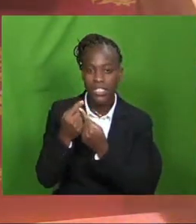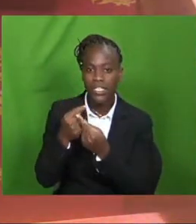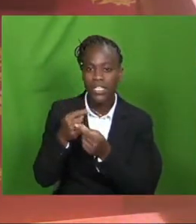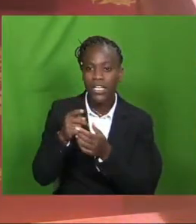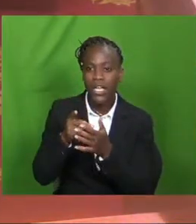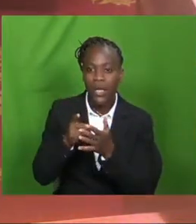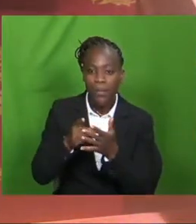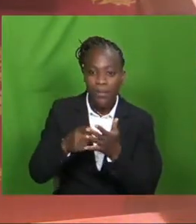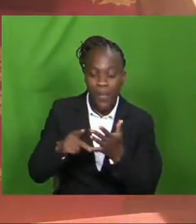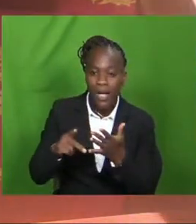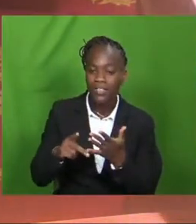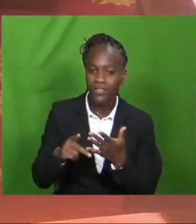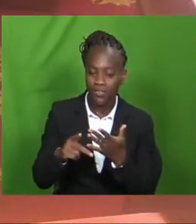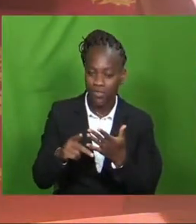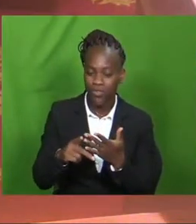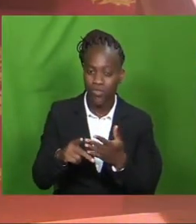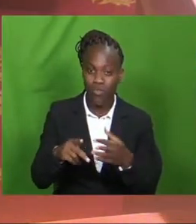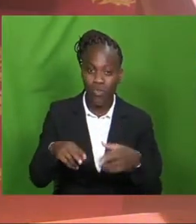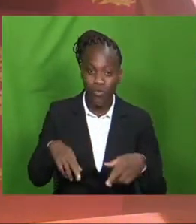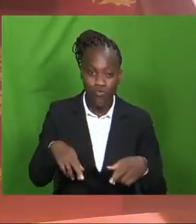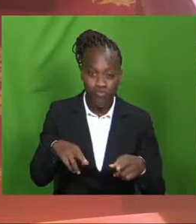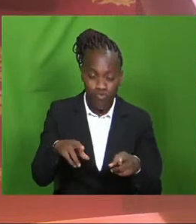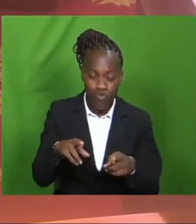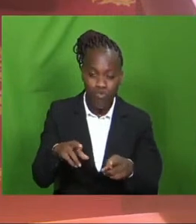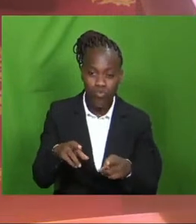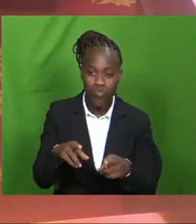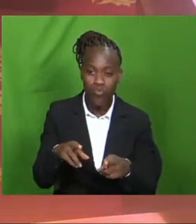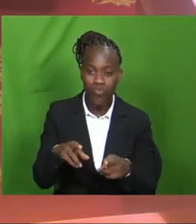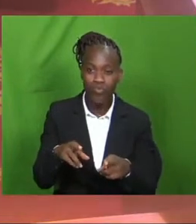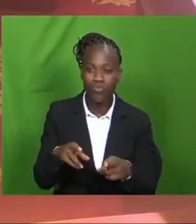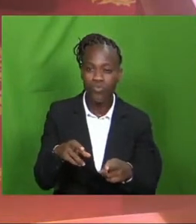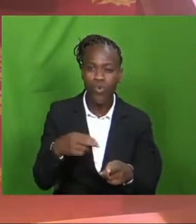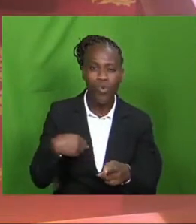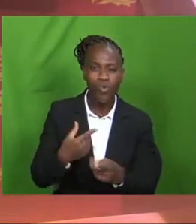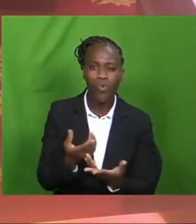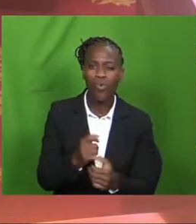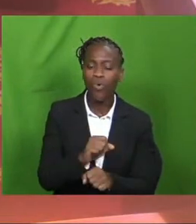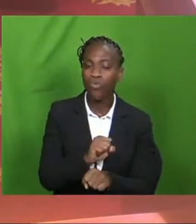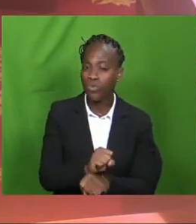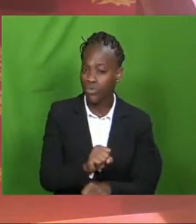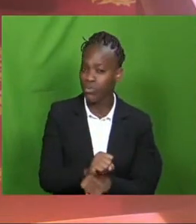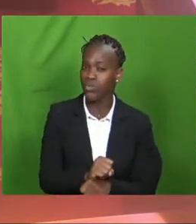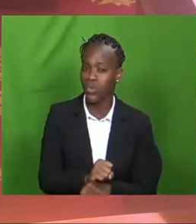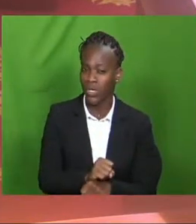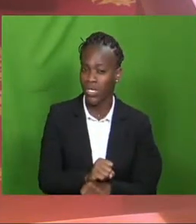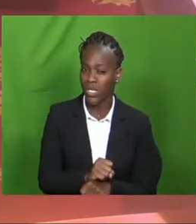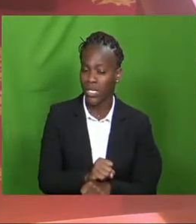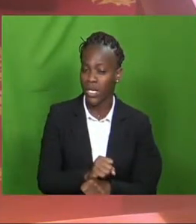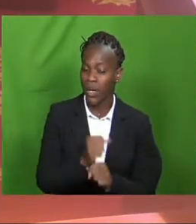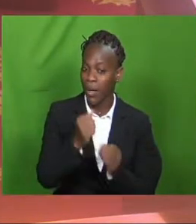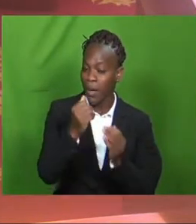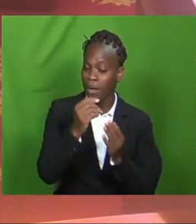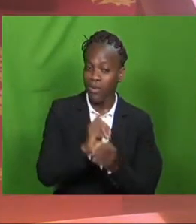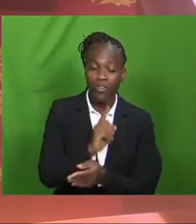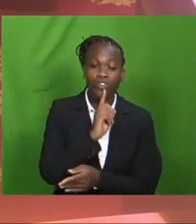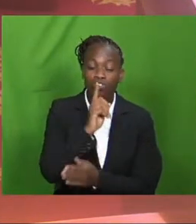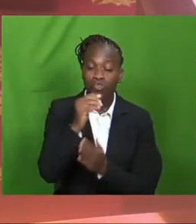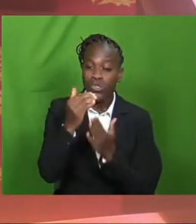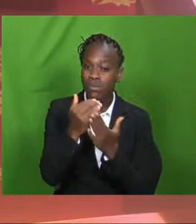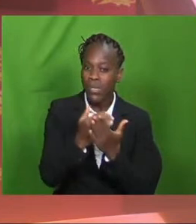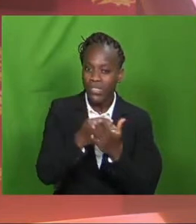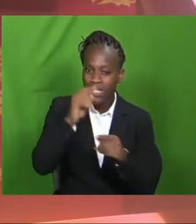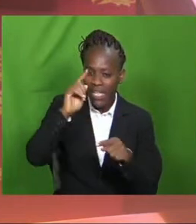road that provision is made of. Definitely, a budget cannot